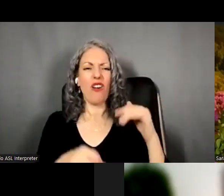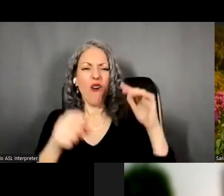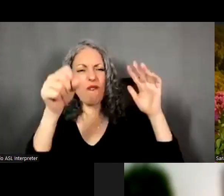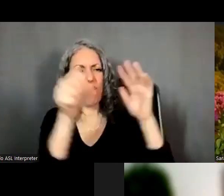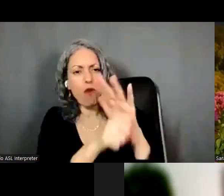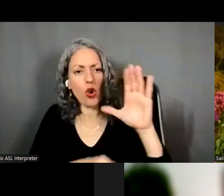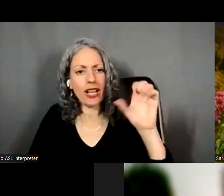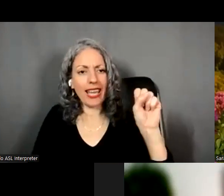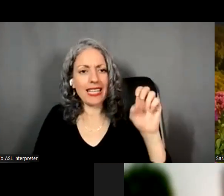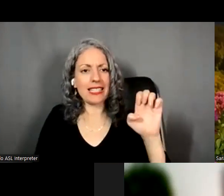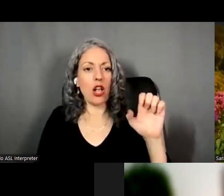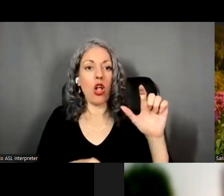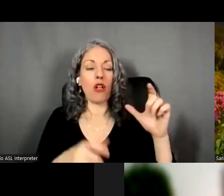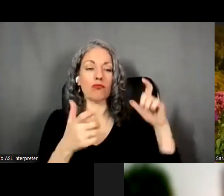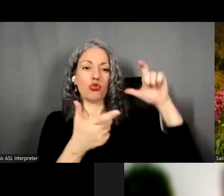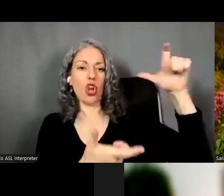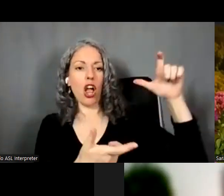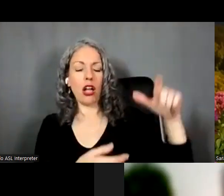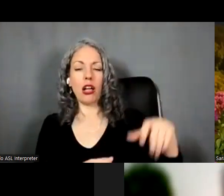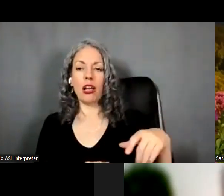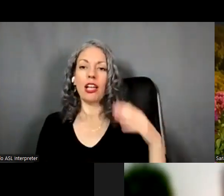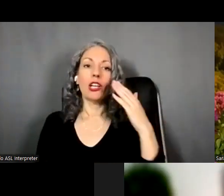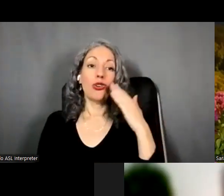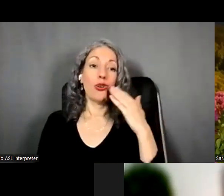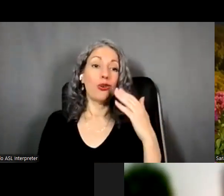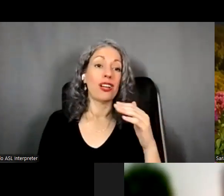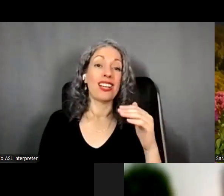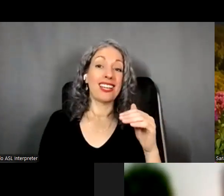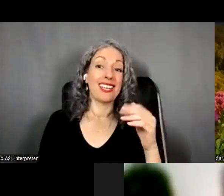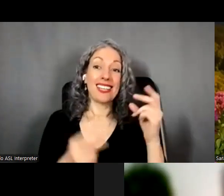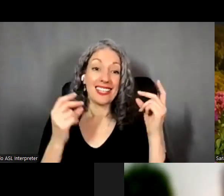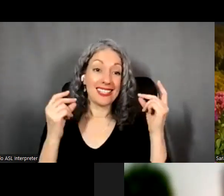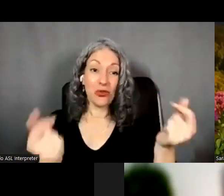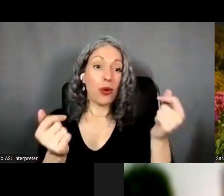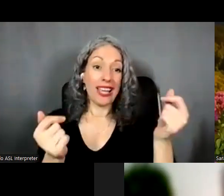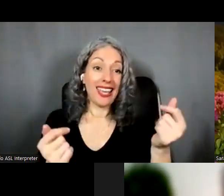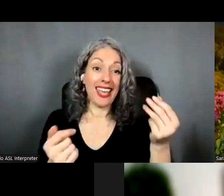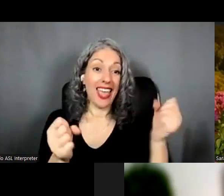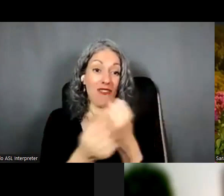a provider, you don't overnight all of a sudden have a full caseload where your costs are covered. So we